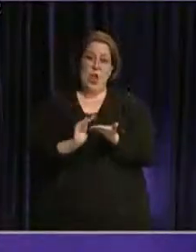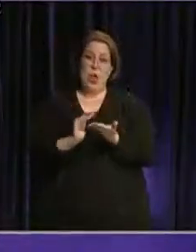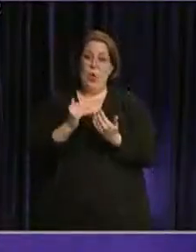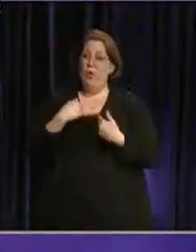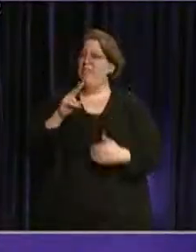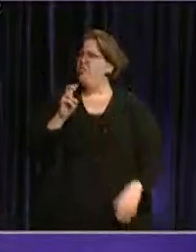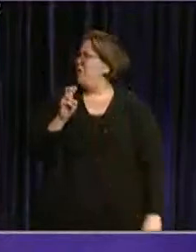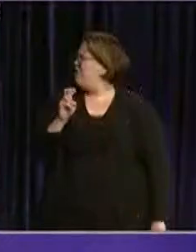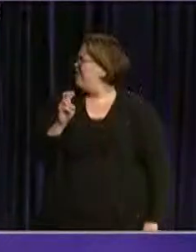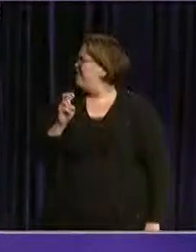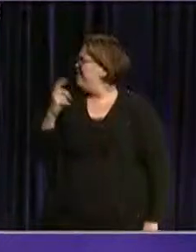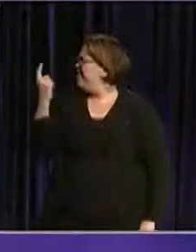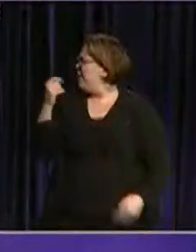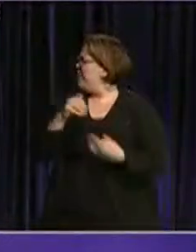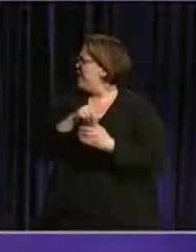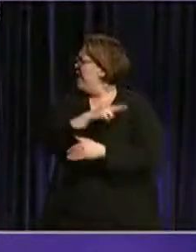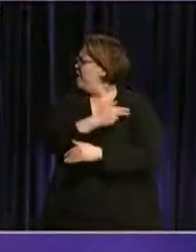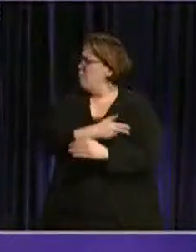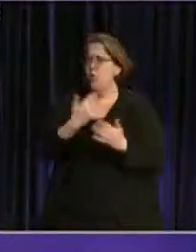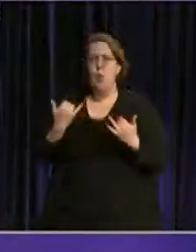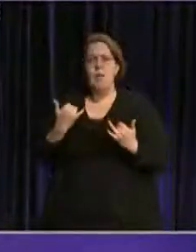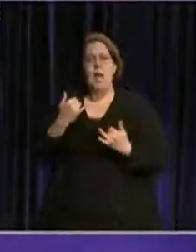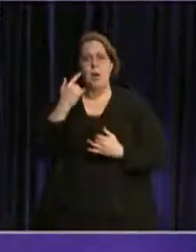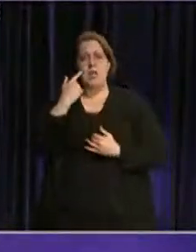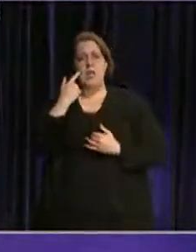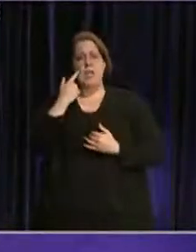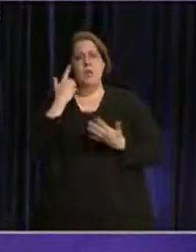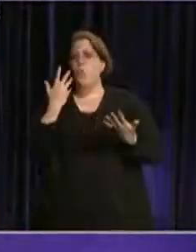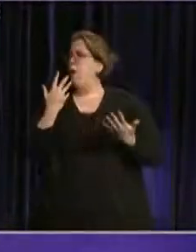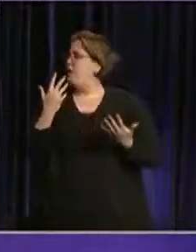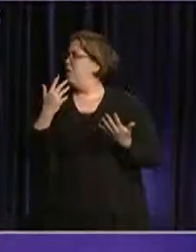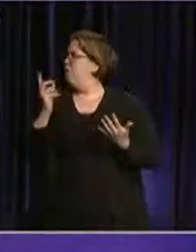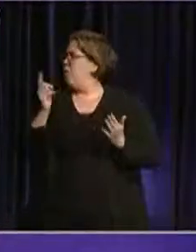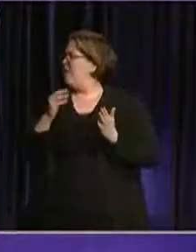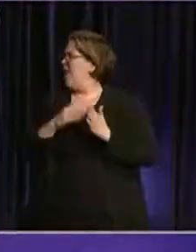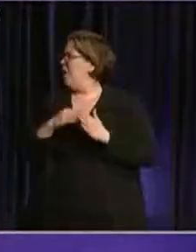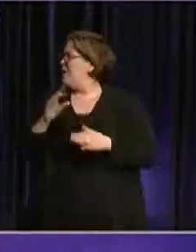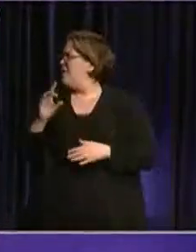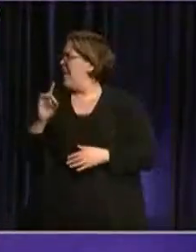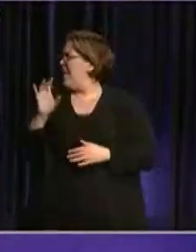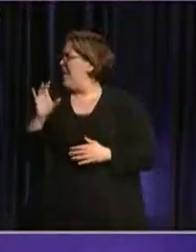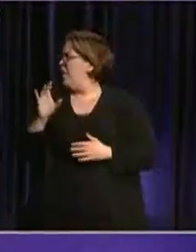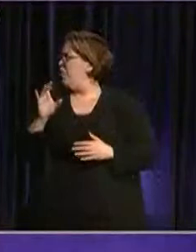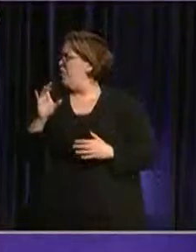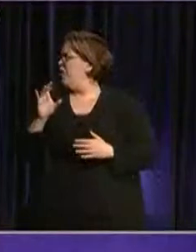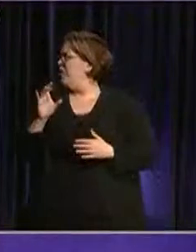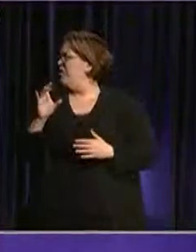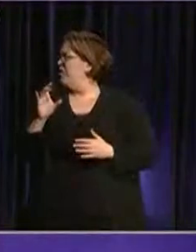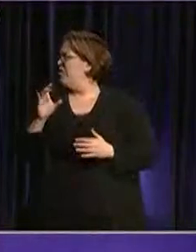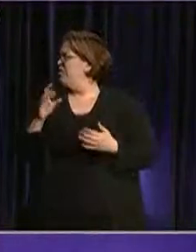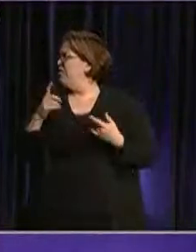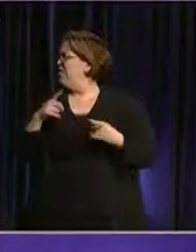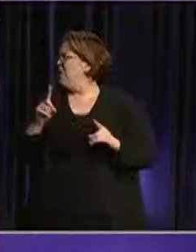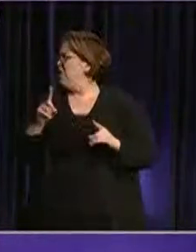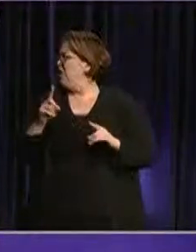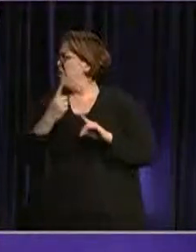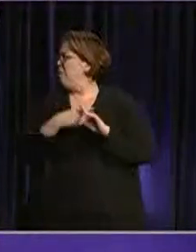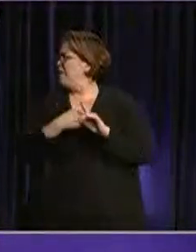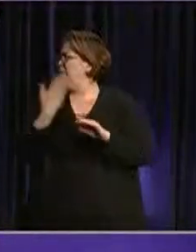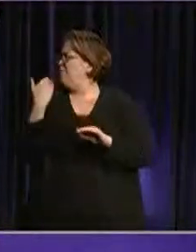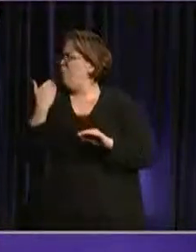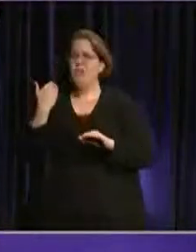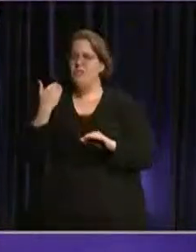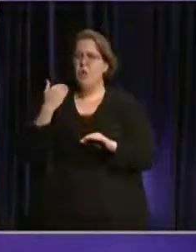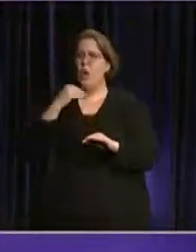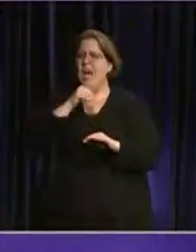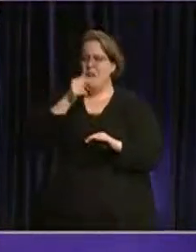200 and some odd in the hospital, and I think we were 1,800 or so during the time up. So I don't think it's a